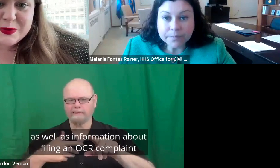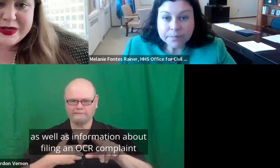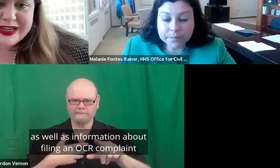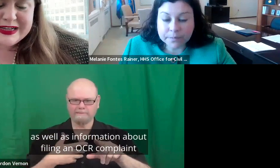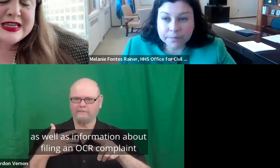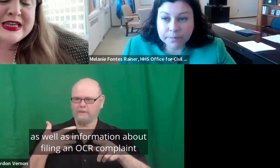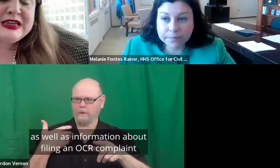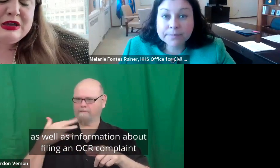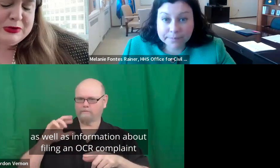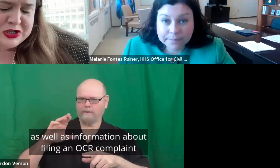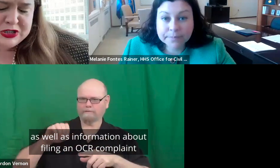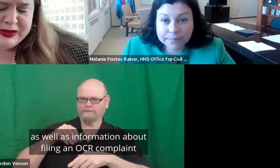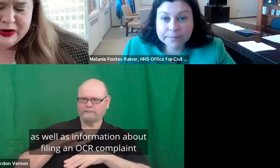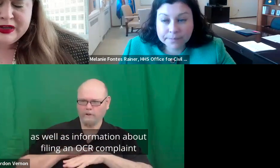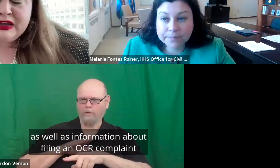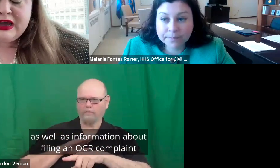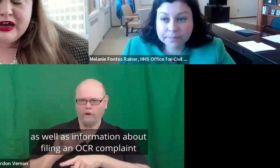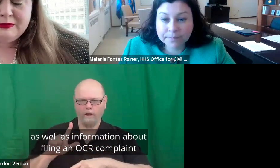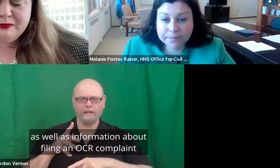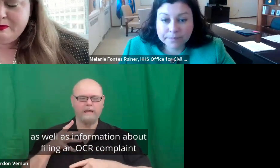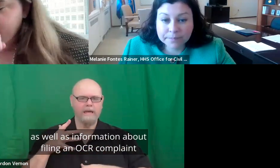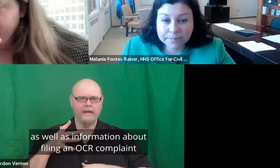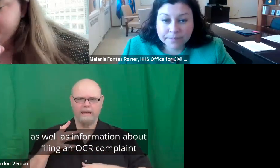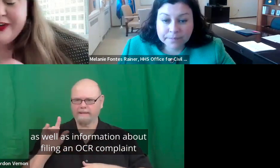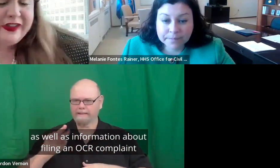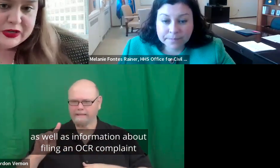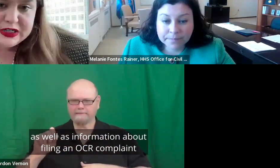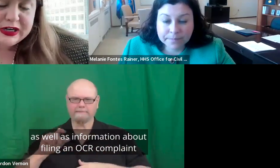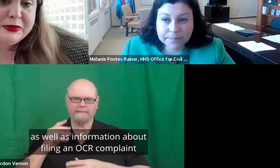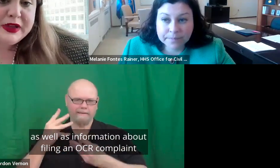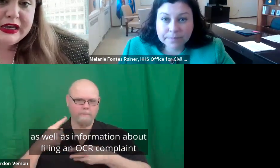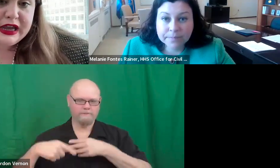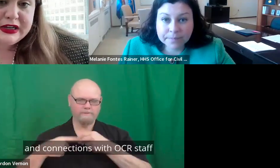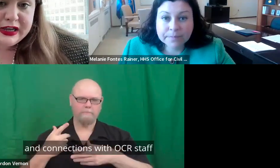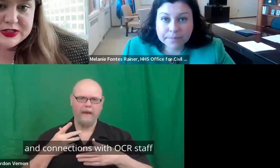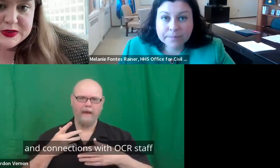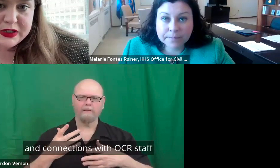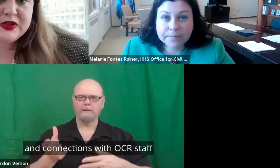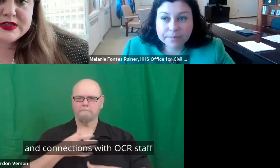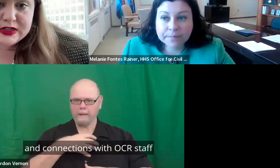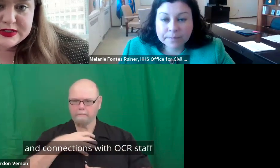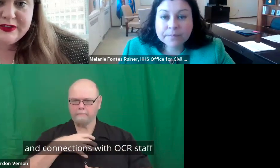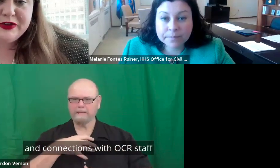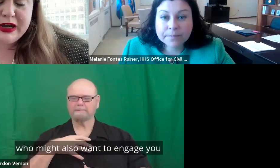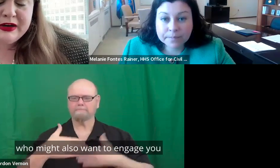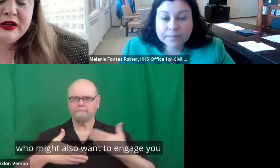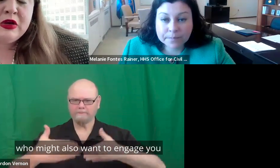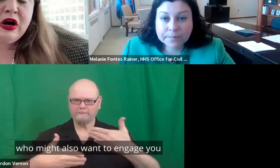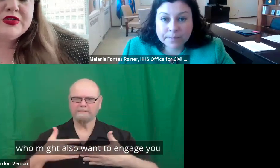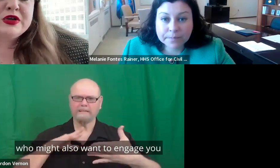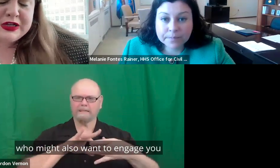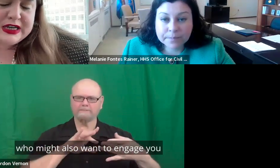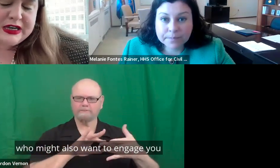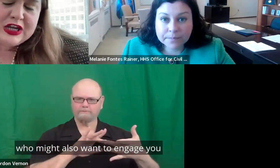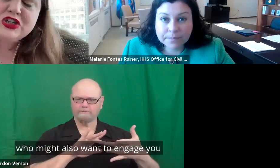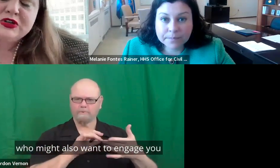call, as well as information about filing an OCR complaint and connections with OCR staff who might